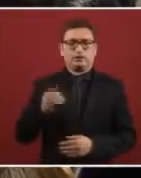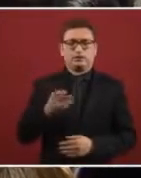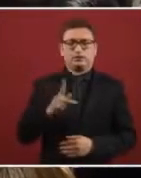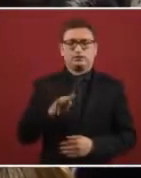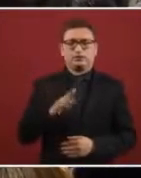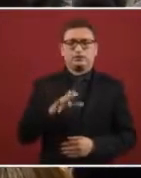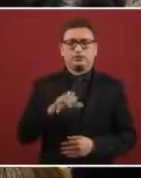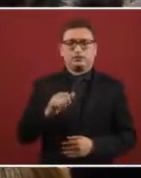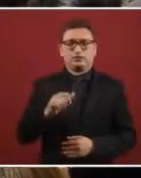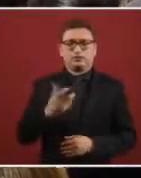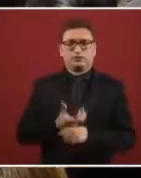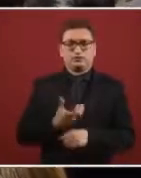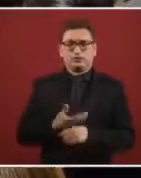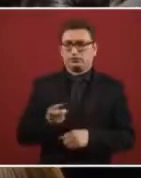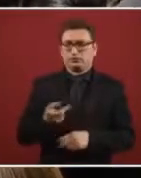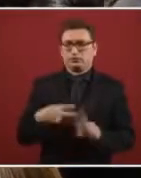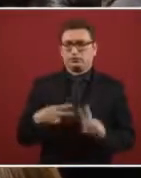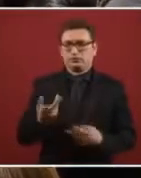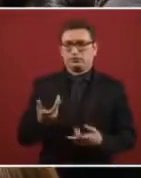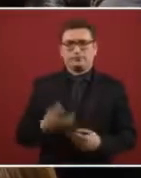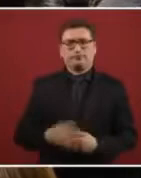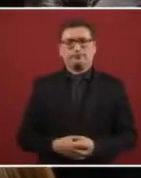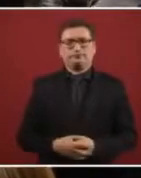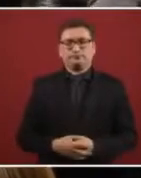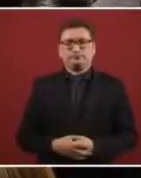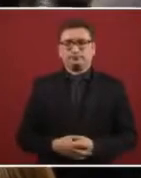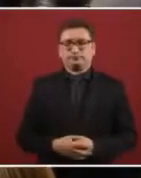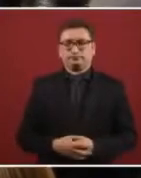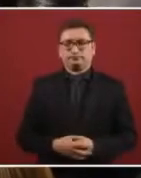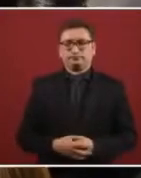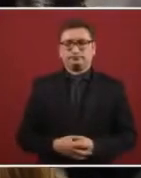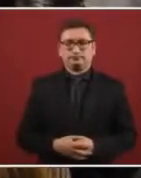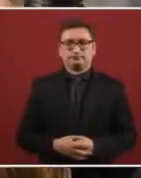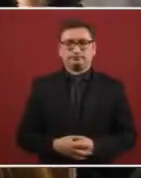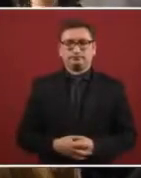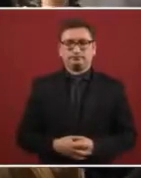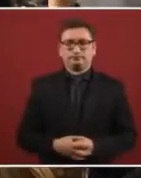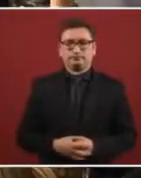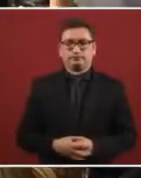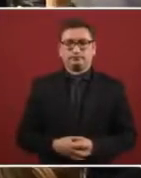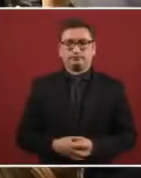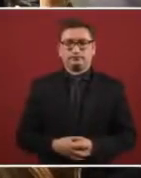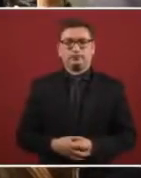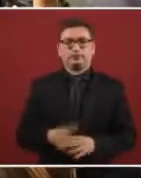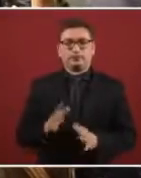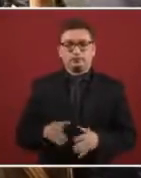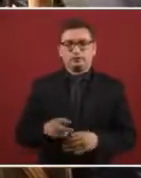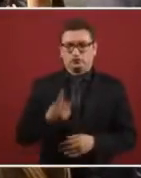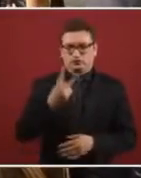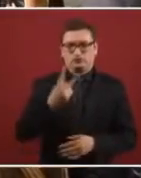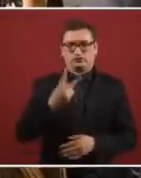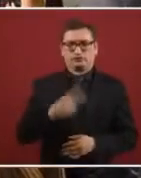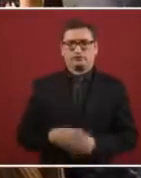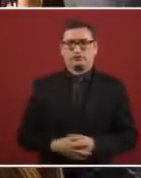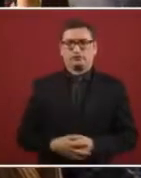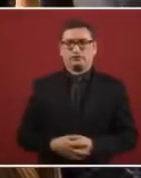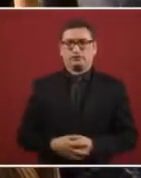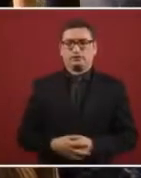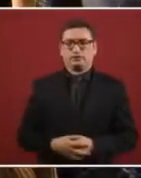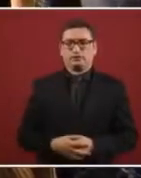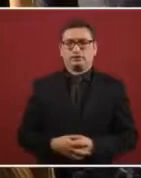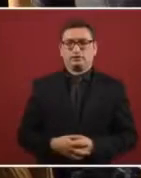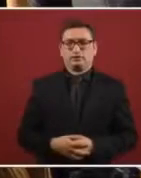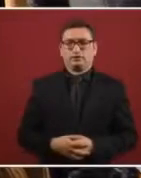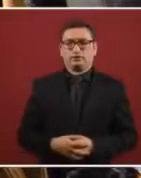From Radio Pública, United States. No, she did not come. Vámonos con dos, ¿no?